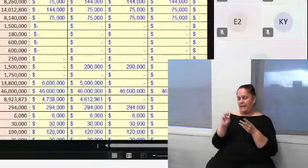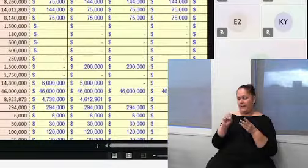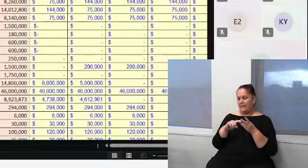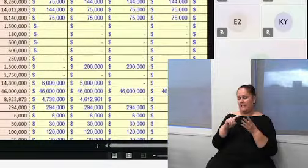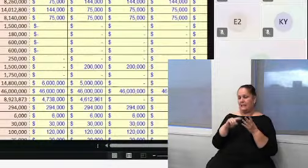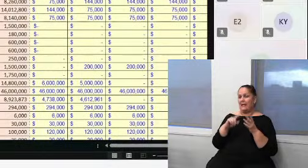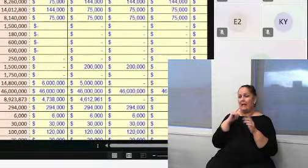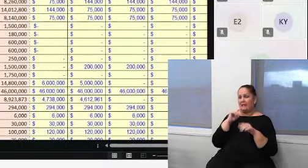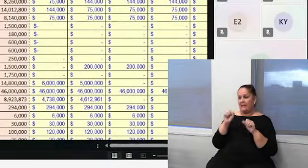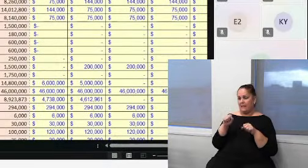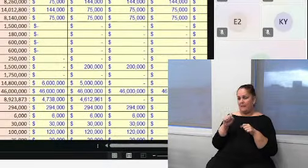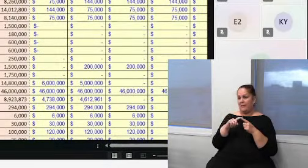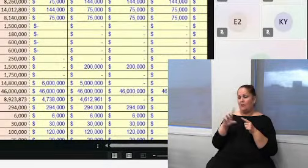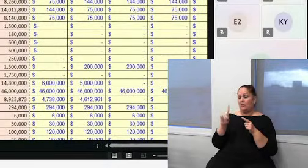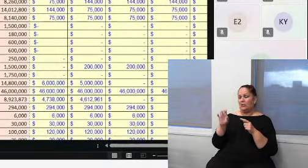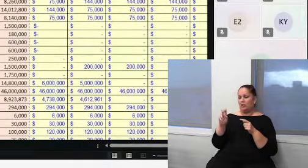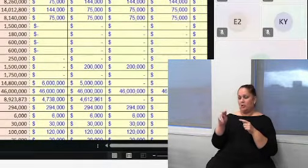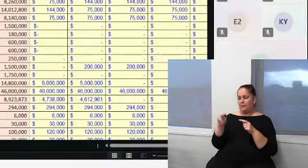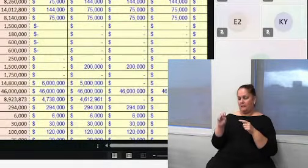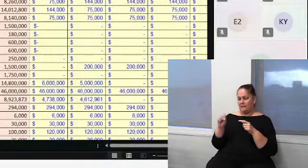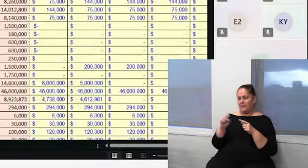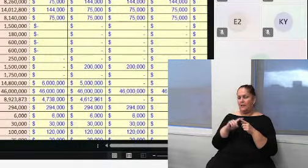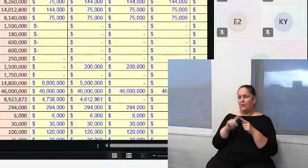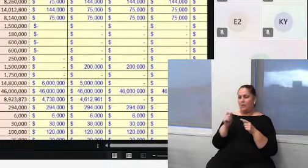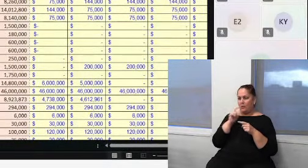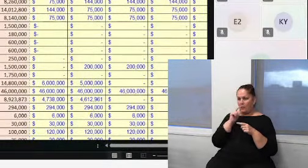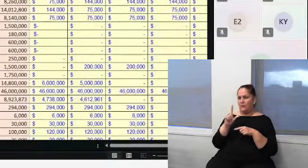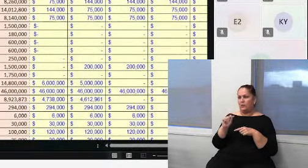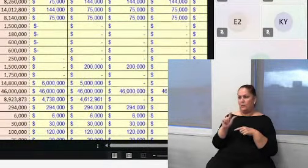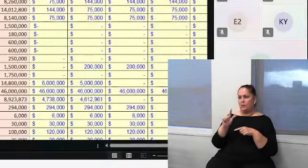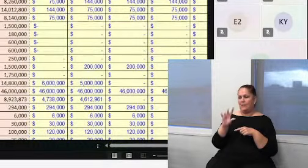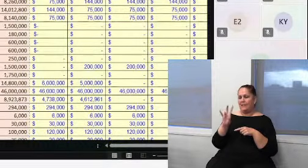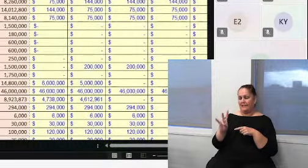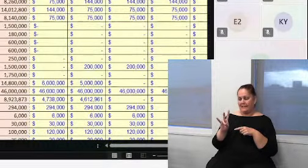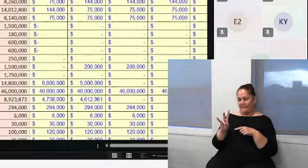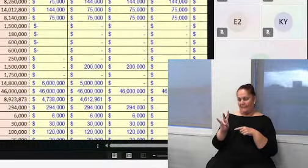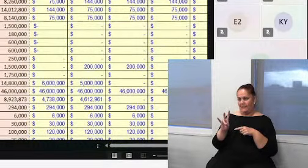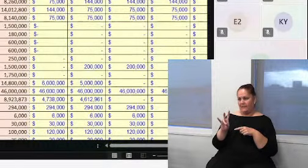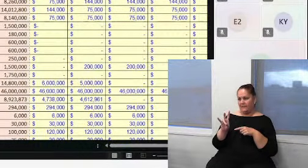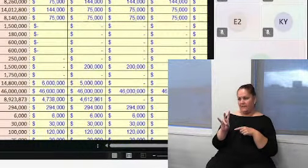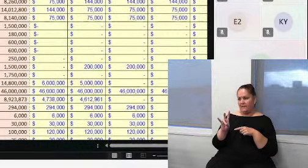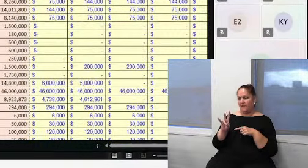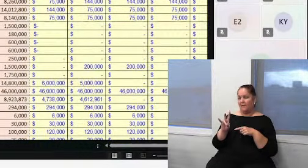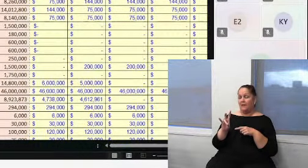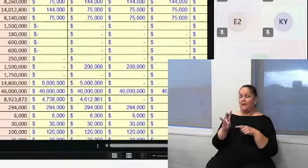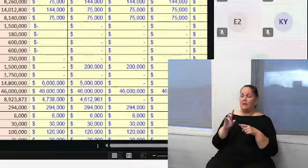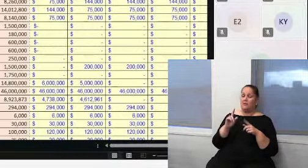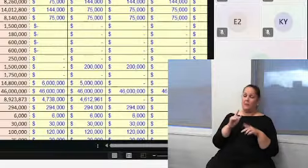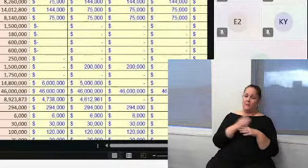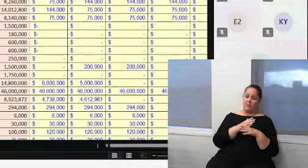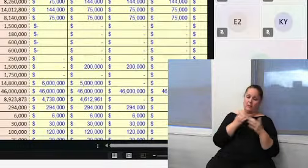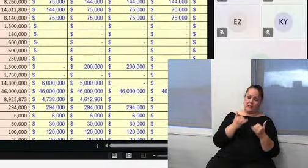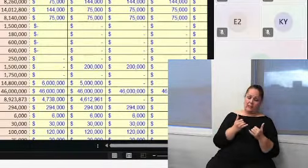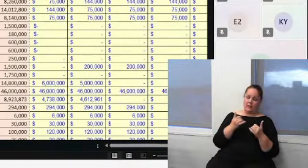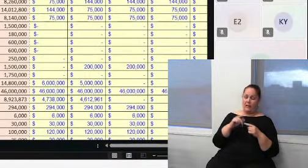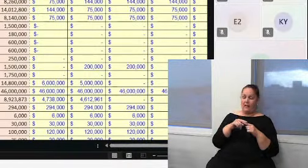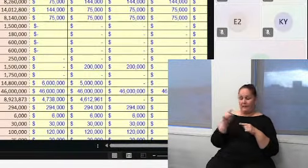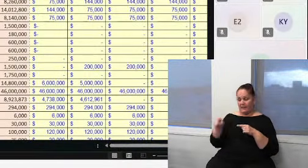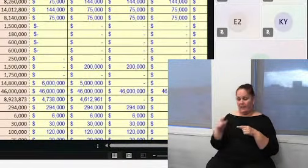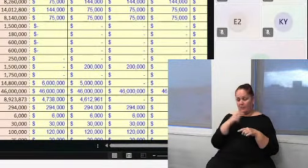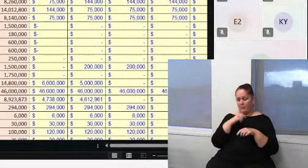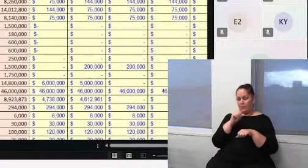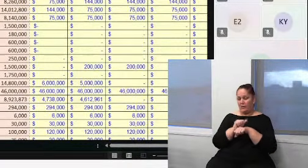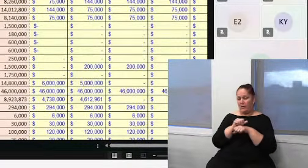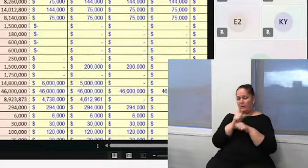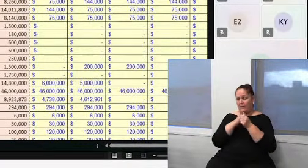OMS, and the capabilities for DERMS will be in the 2027 onward. Right. Between now and then,